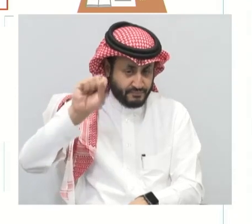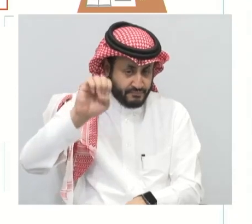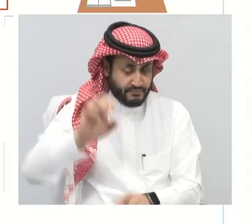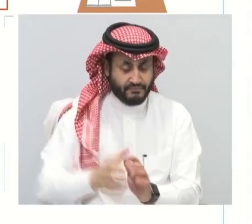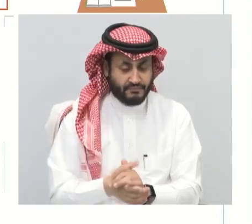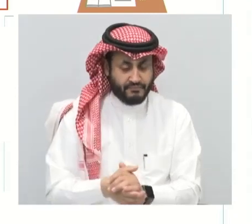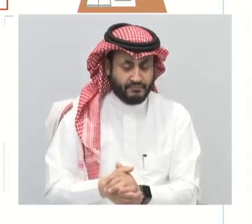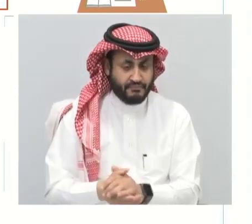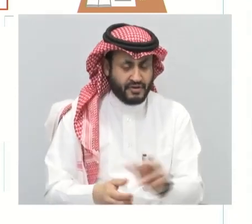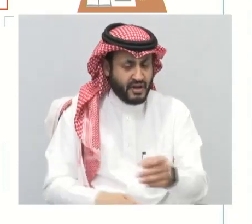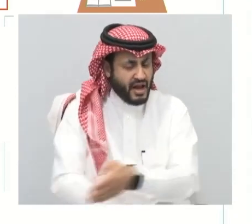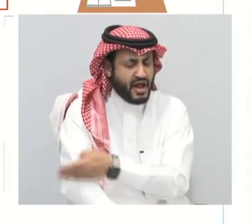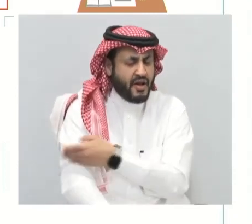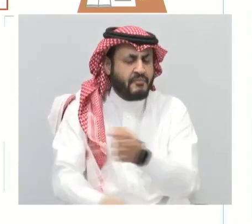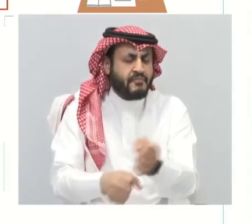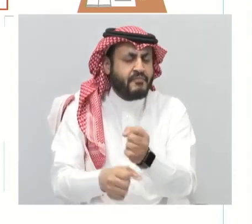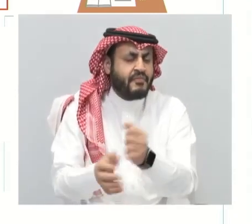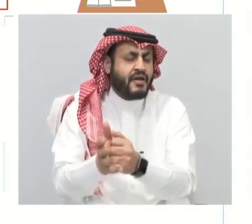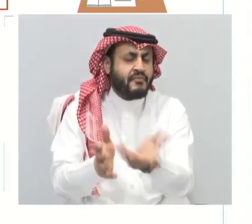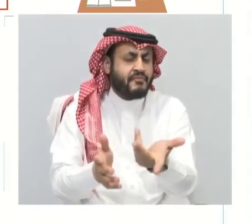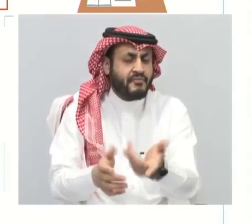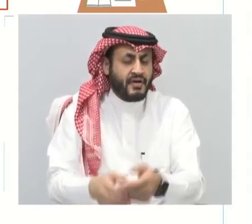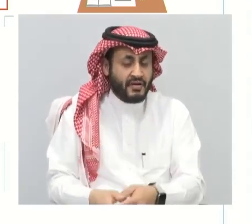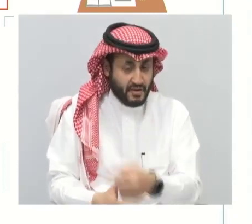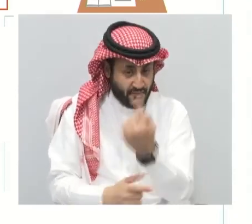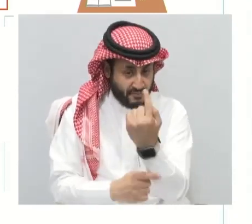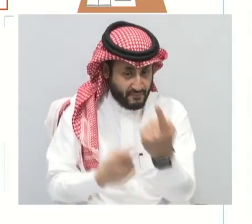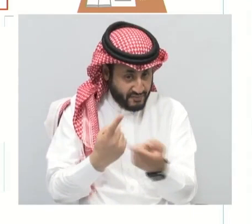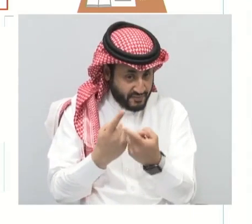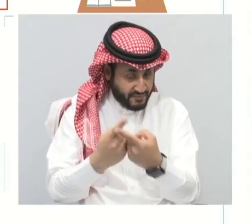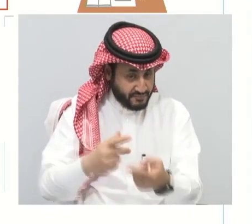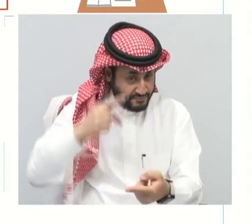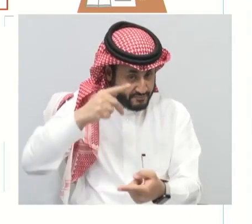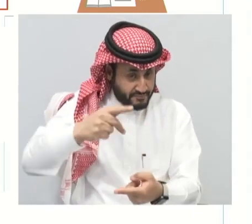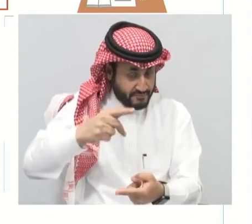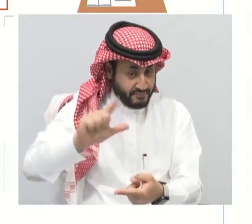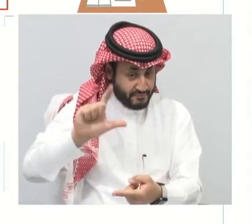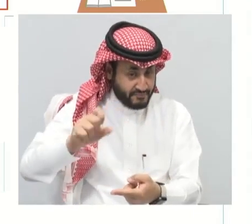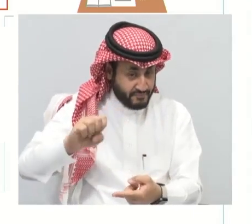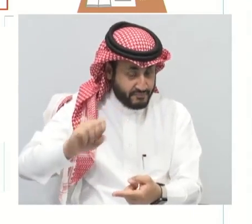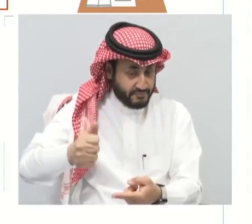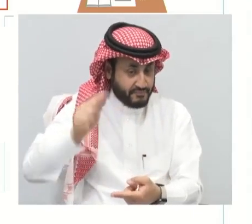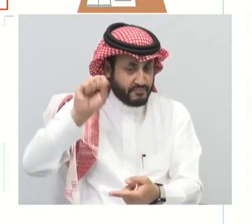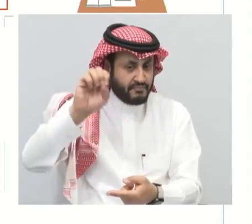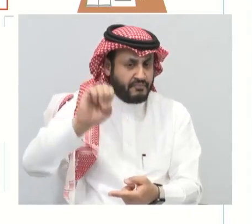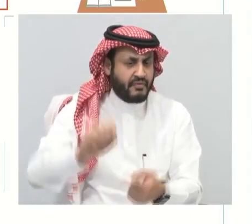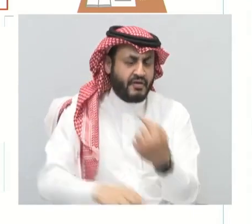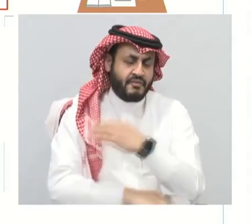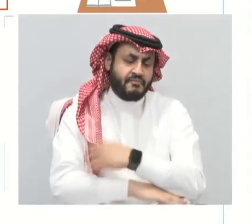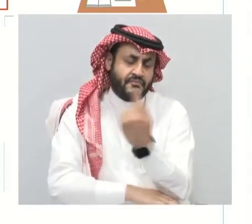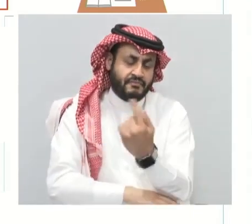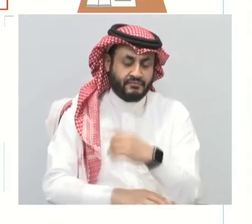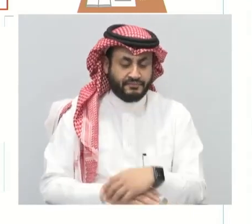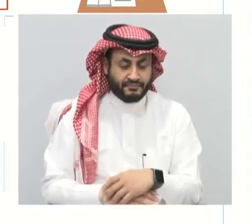to help you with your homework, for example, you can do like this. Could you please help me with the math homework this evening?